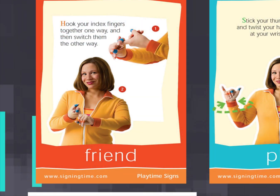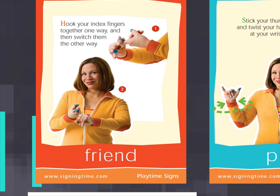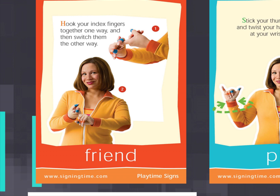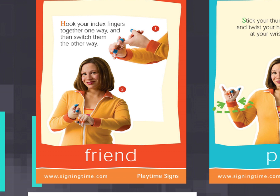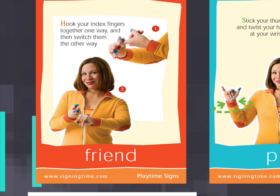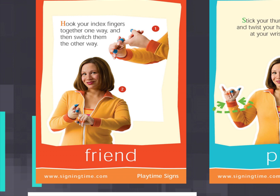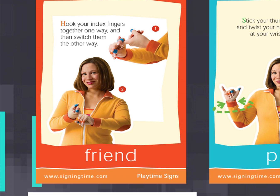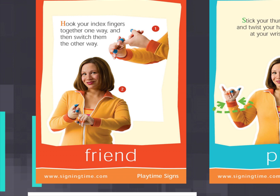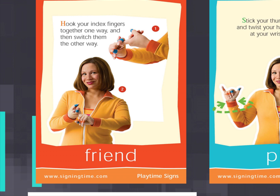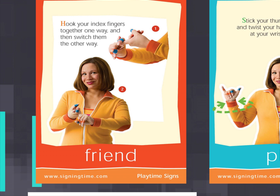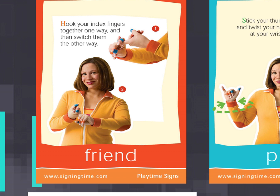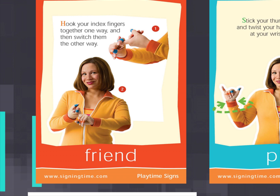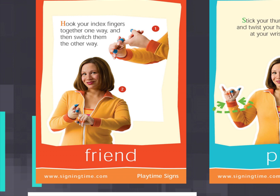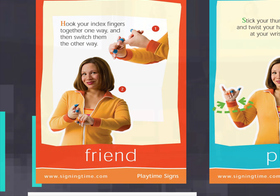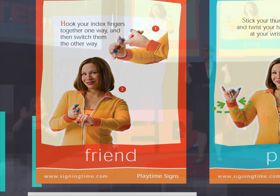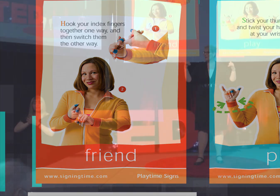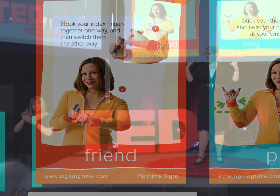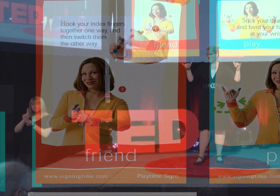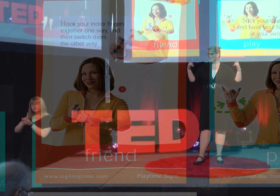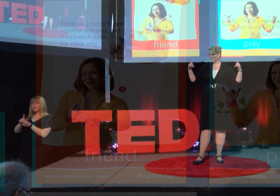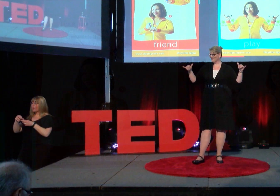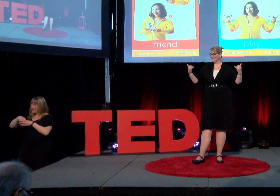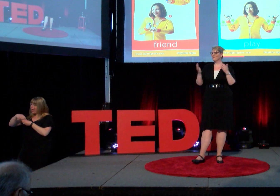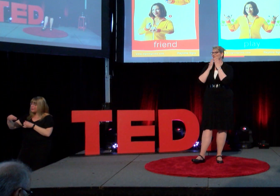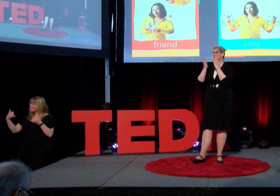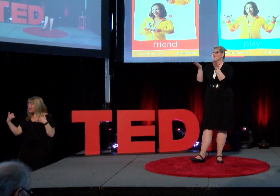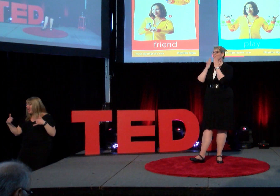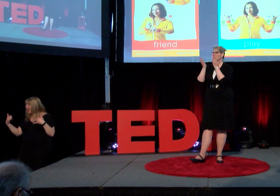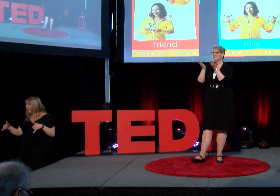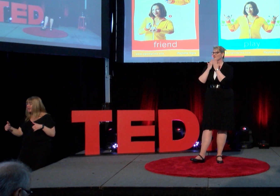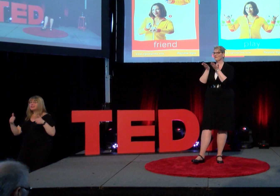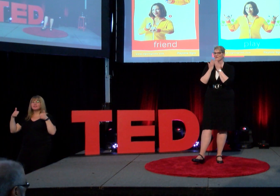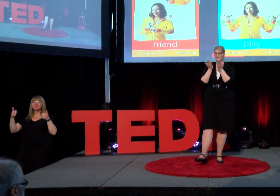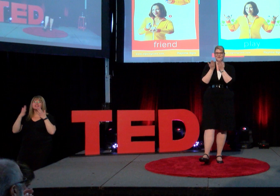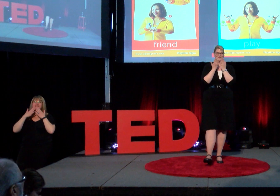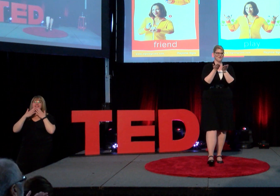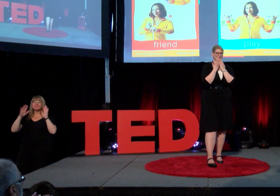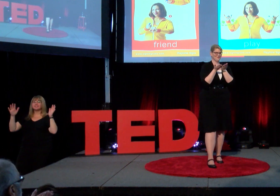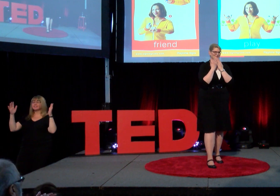say, "Hi, friend, let's play." Thank you.